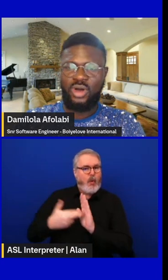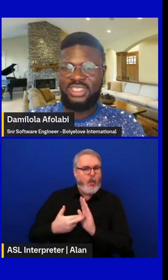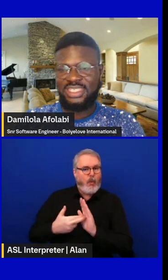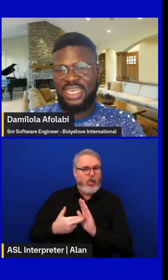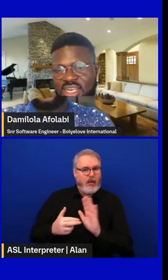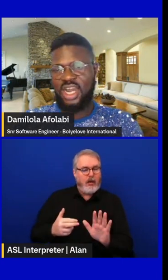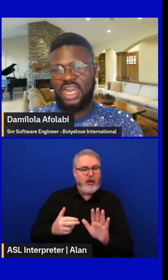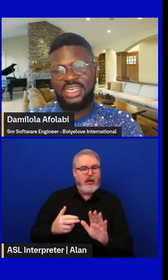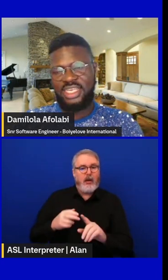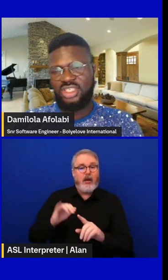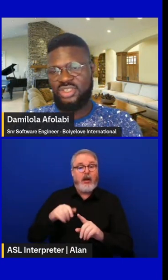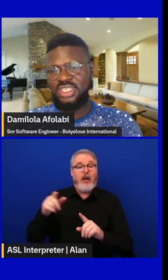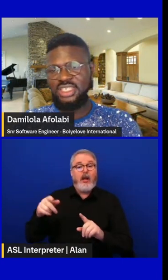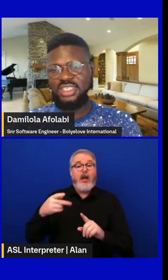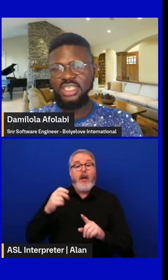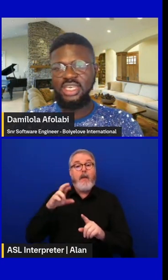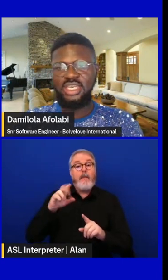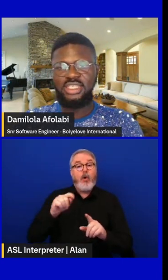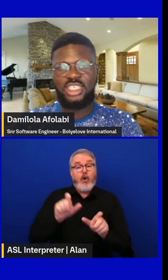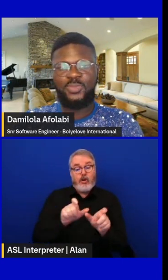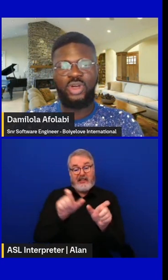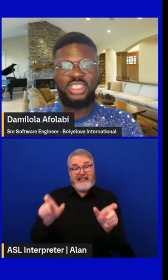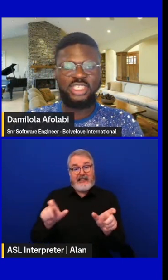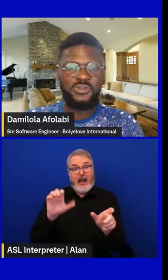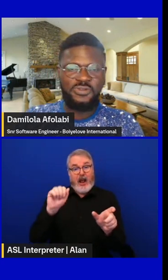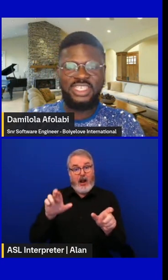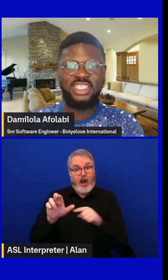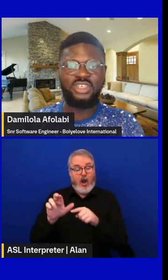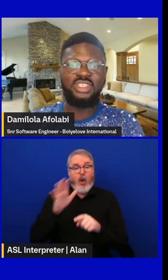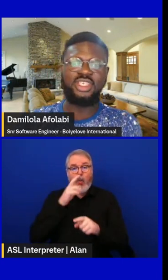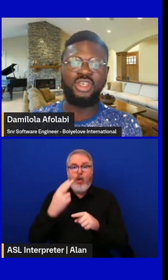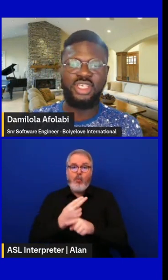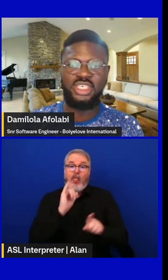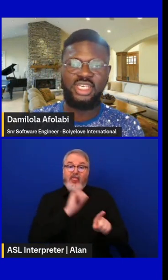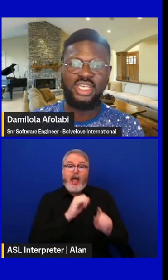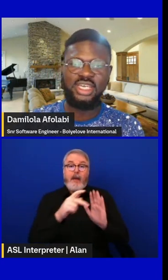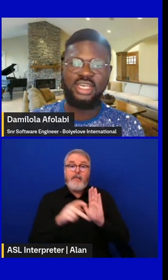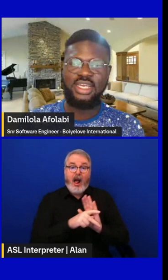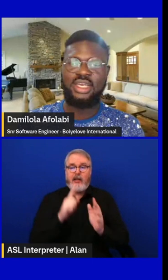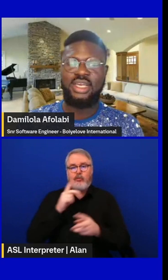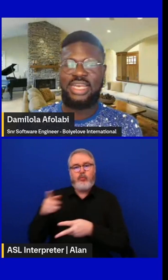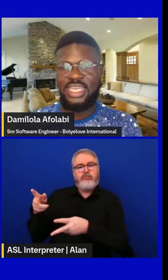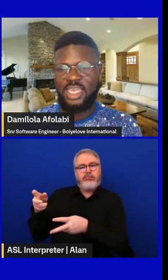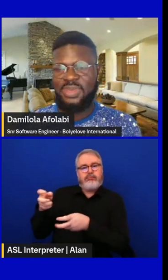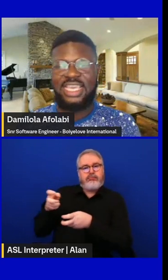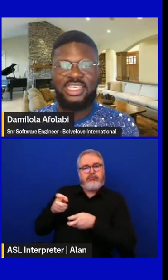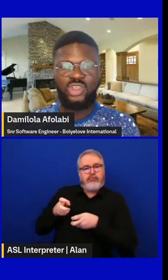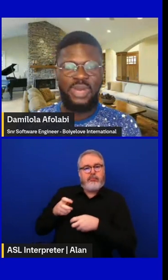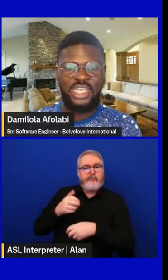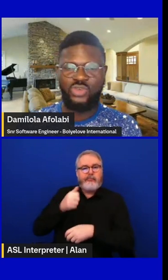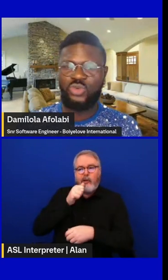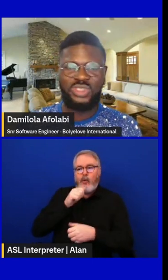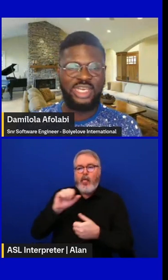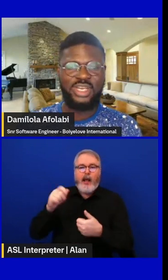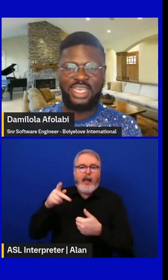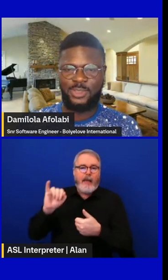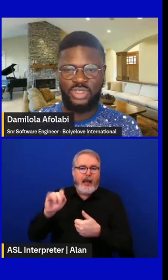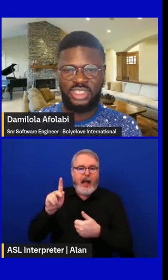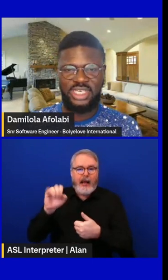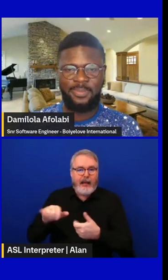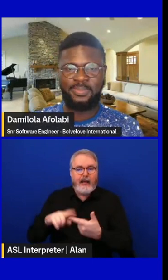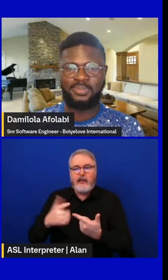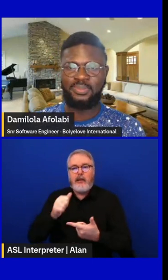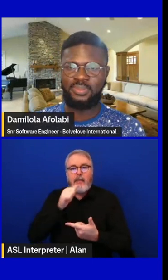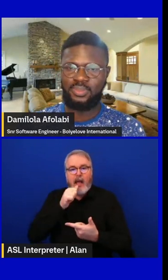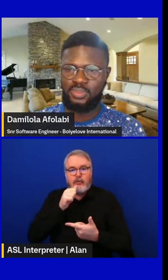The pod sidecar then uses this policy to fetch secrets securely, like API keys or password, without